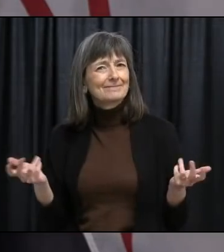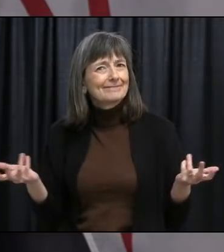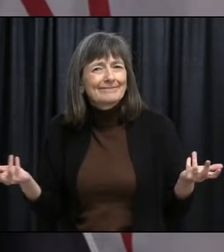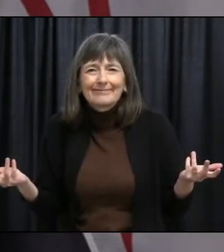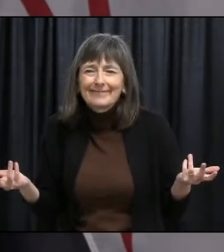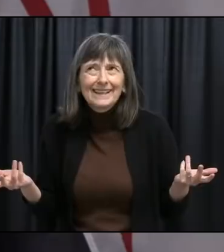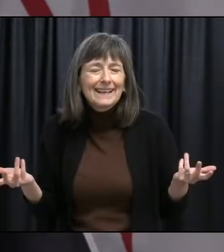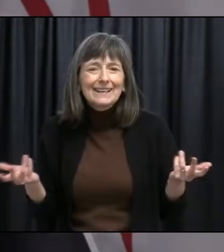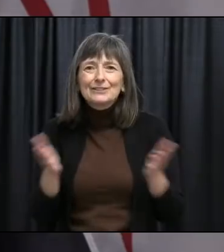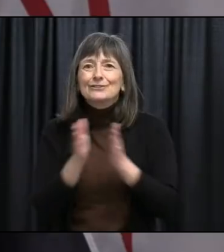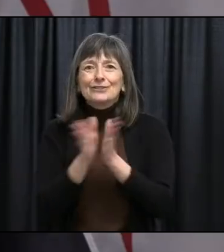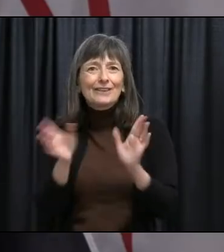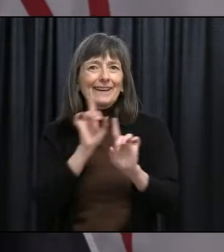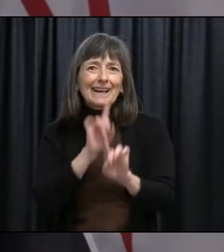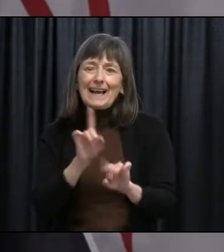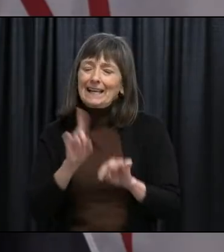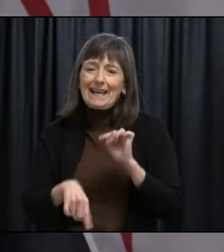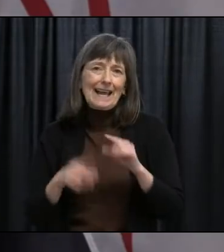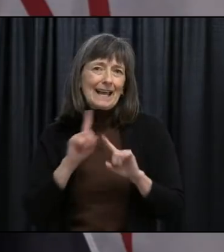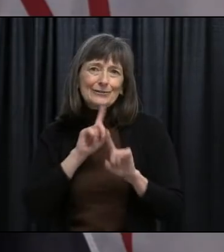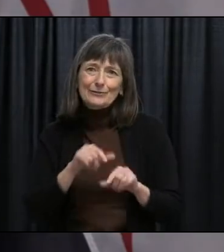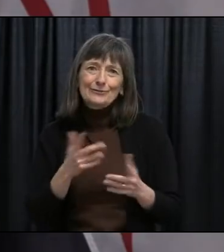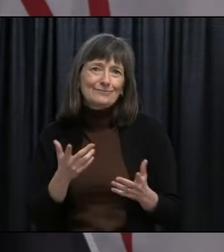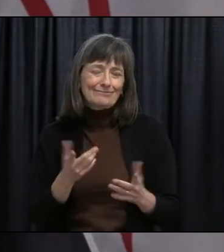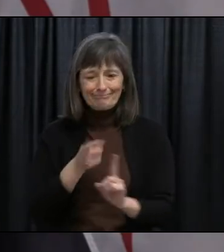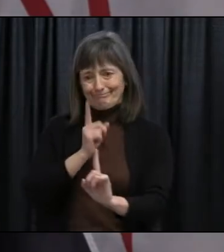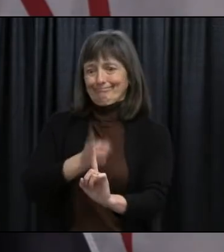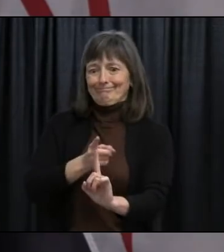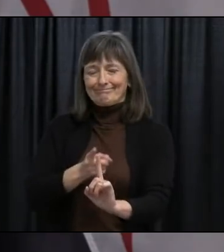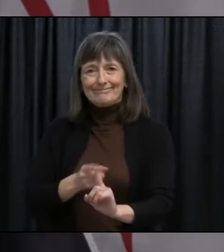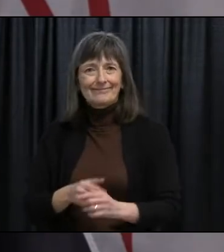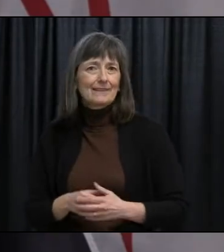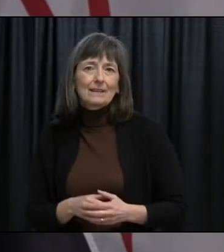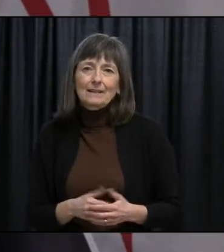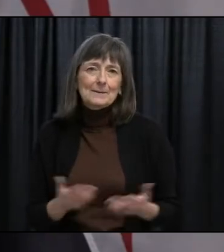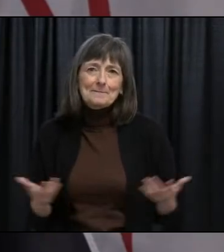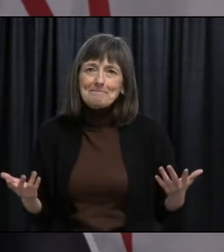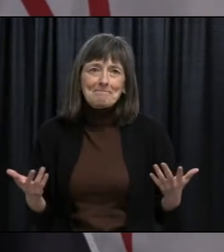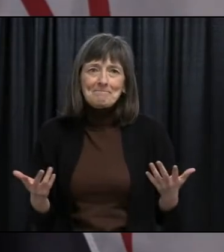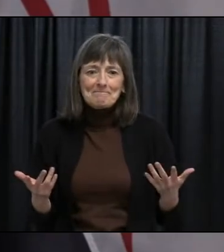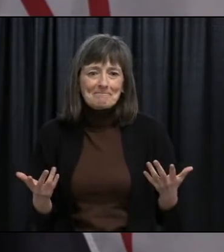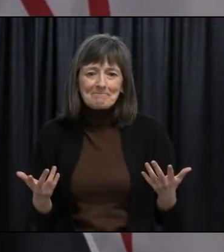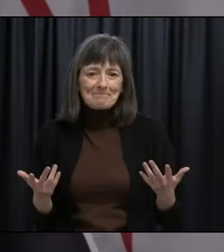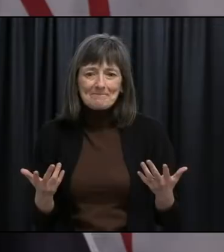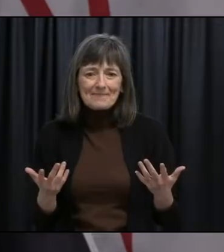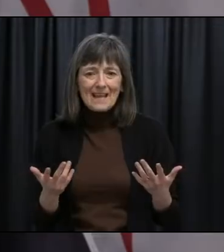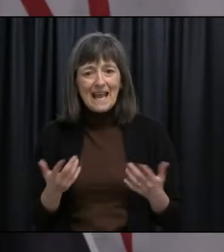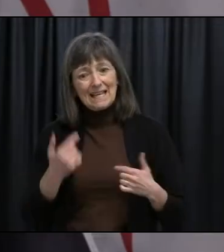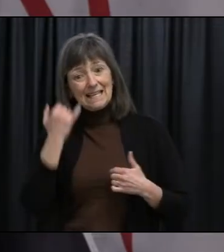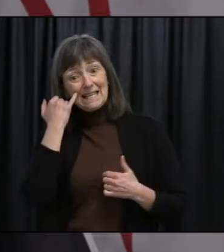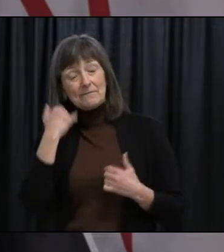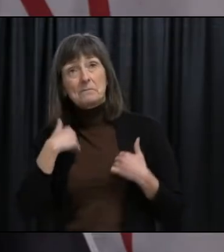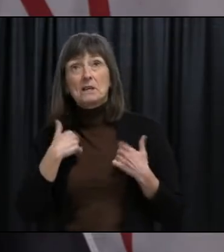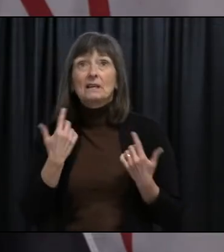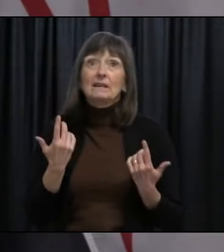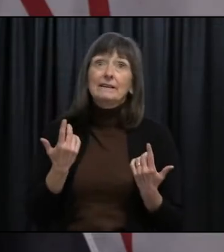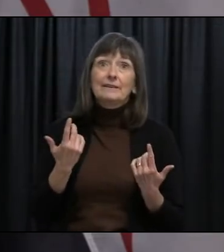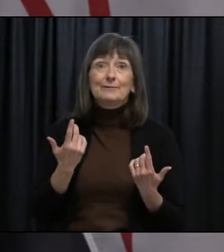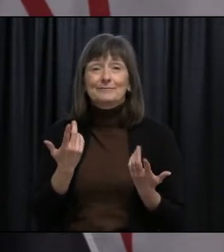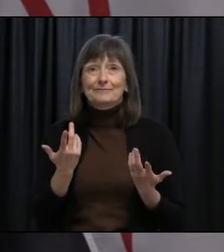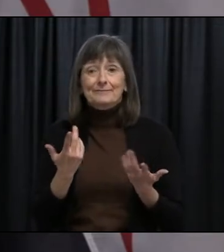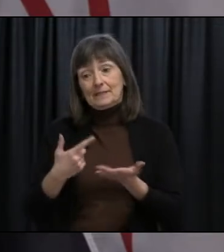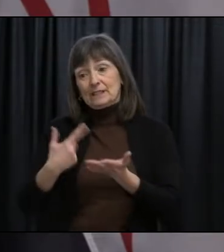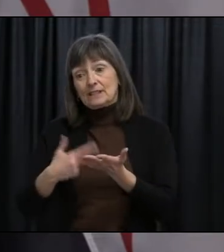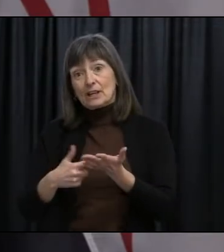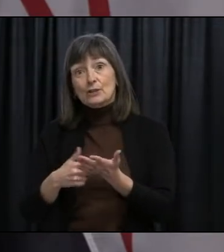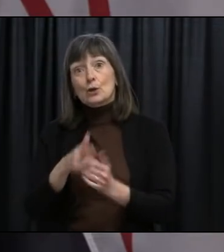to generalize. And I certainly, am not, I don't think it would be useful to discuss